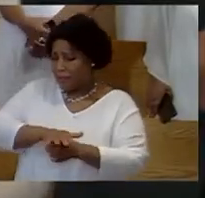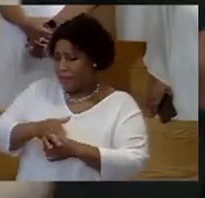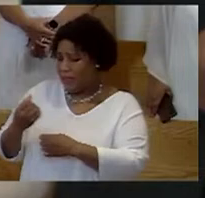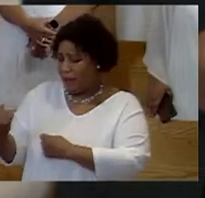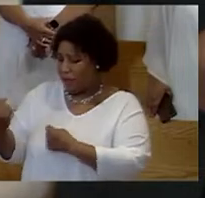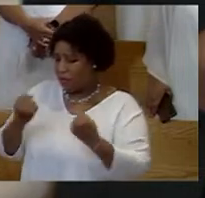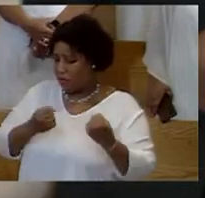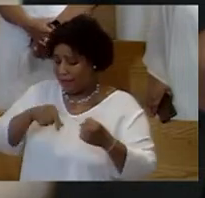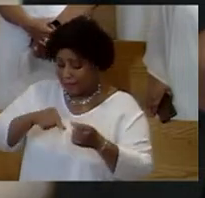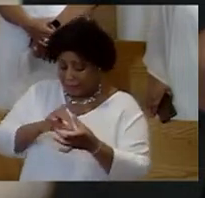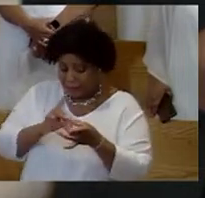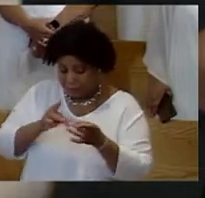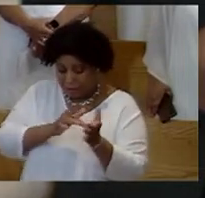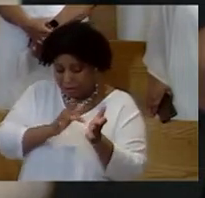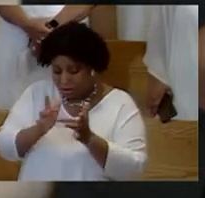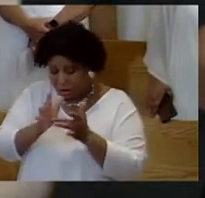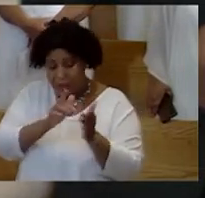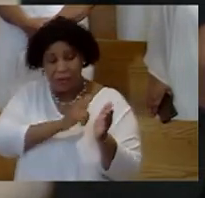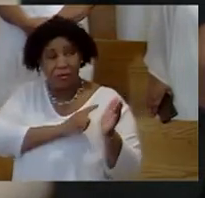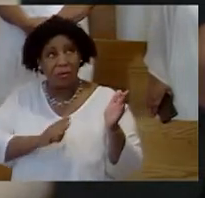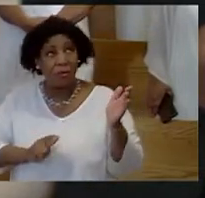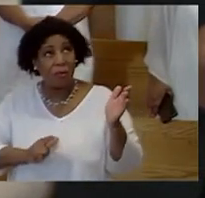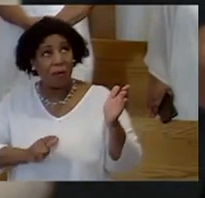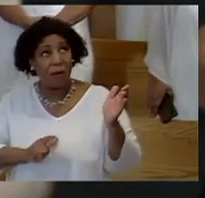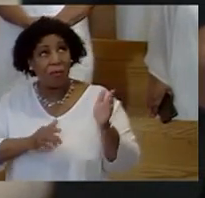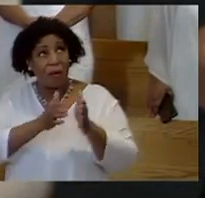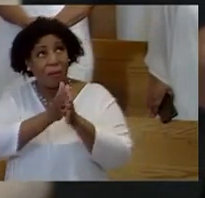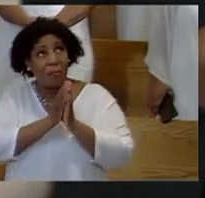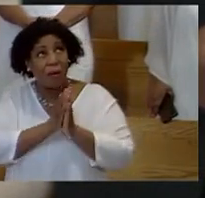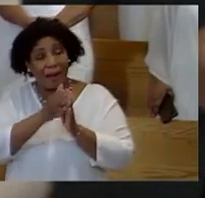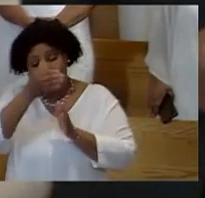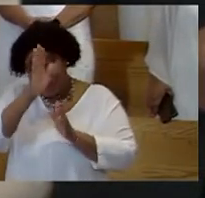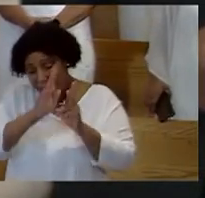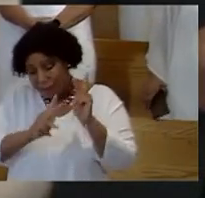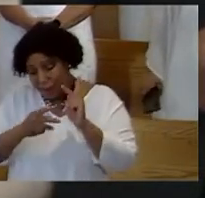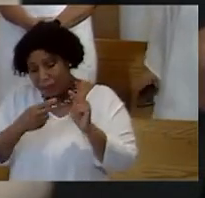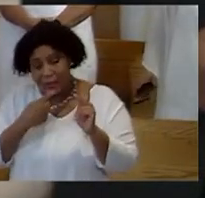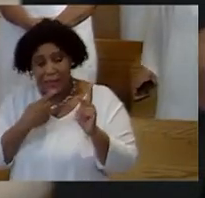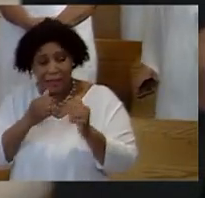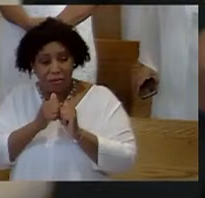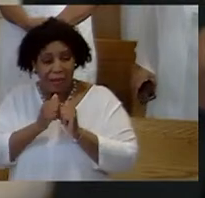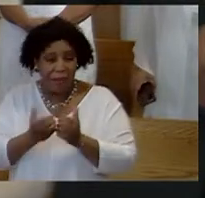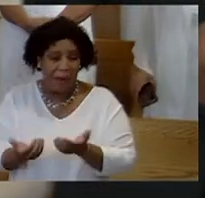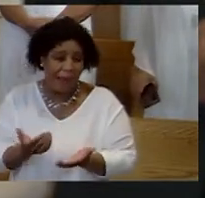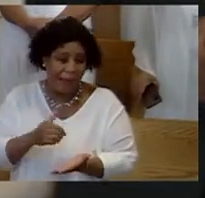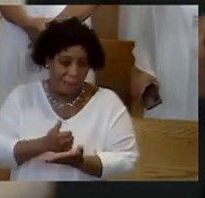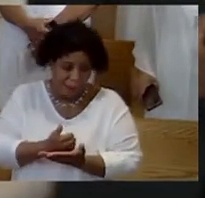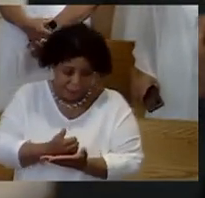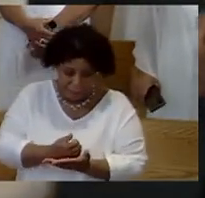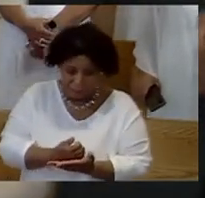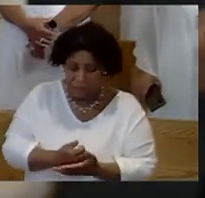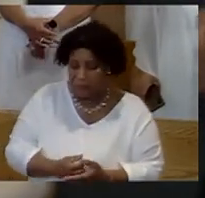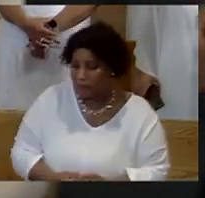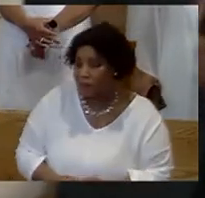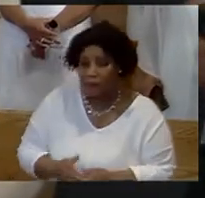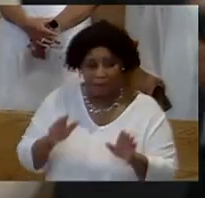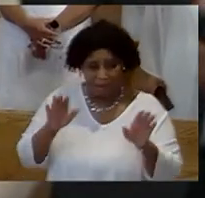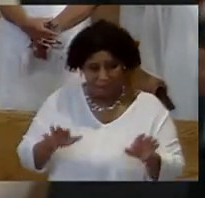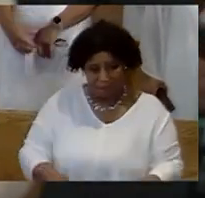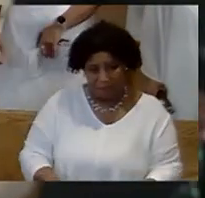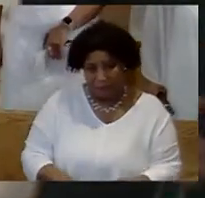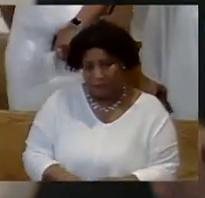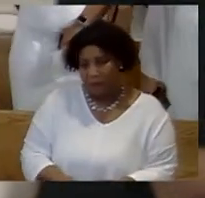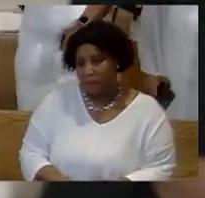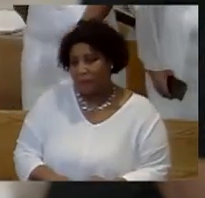word. In Jesus' name, oh Lord, we pray. Let the people of God say with me, amen. Amen. Amen. You might be